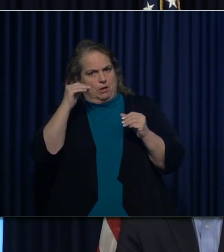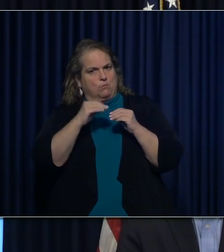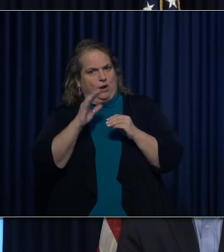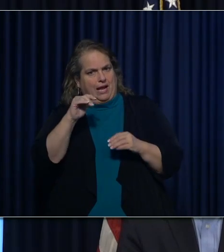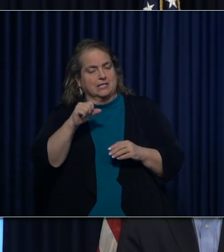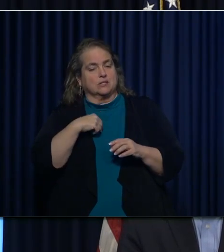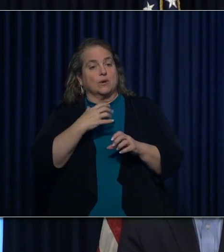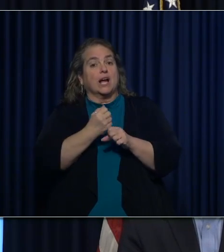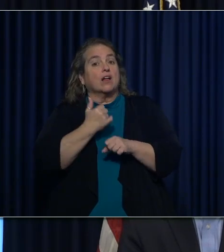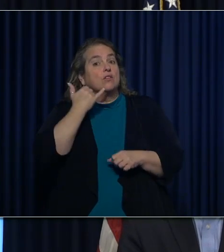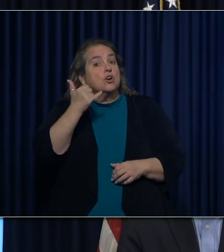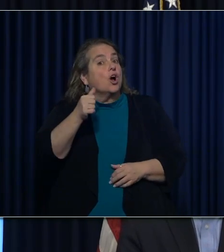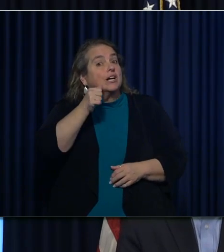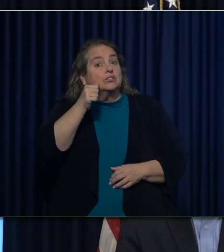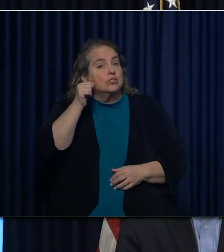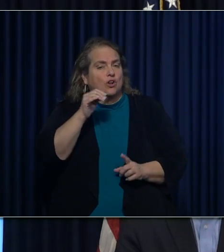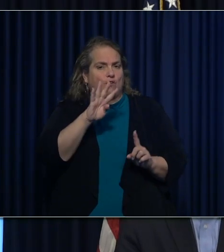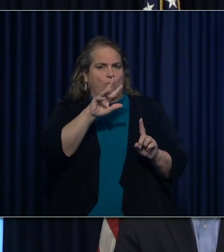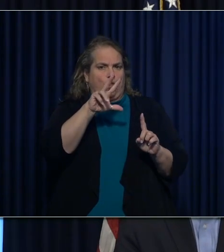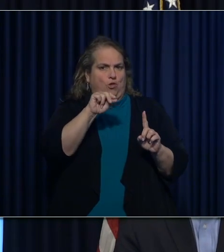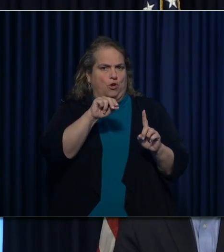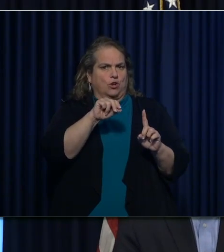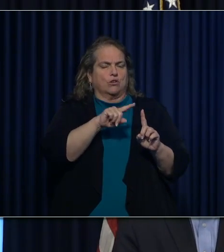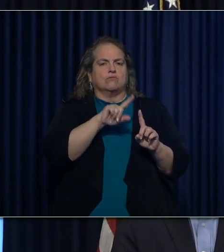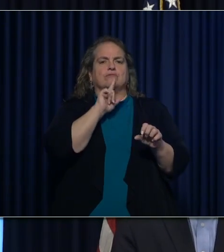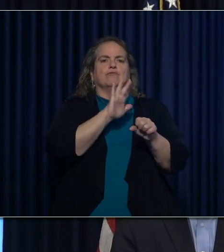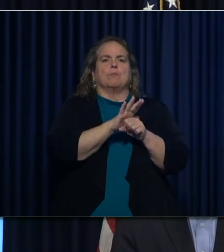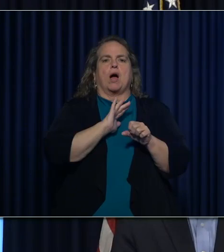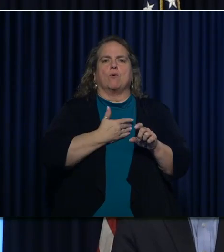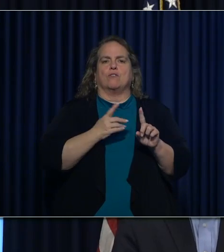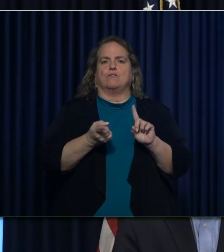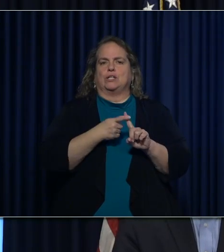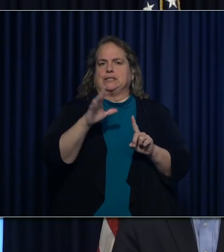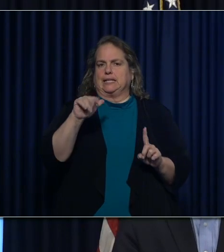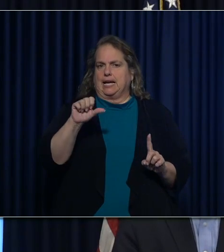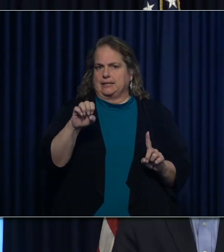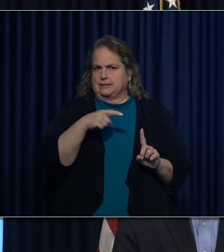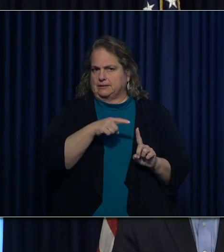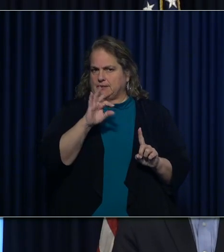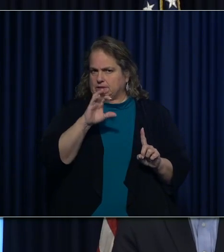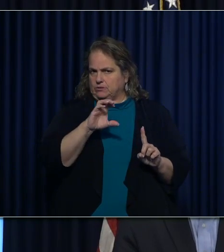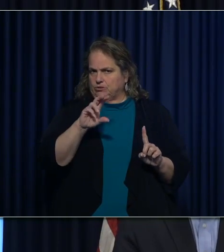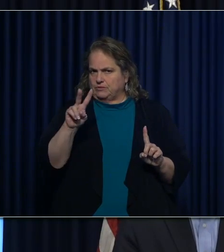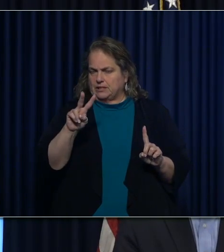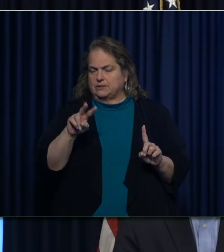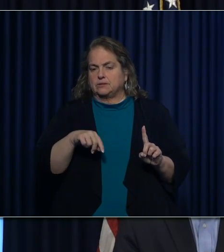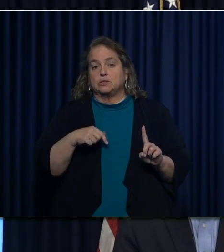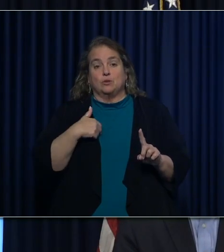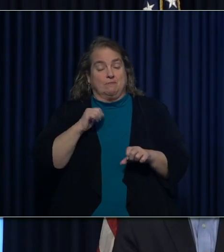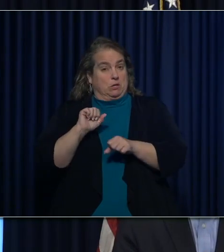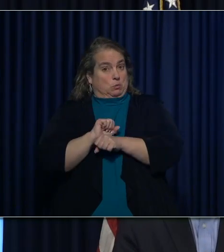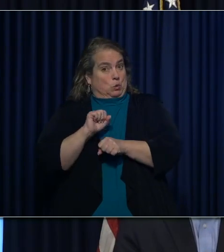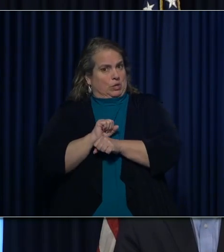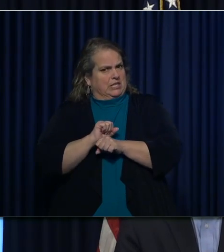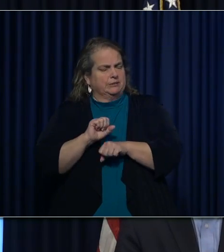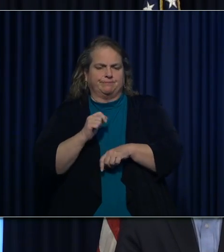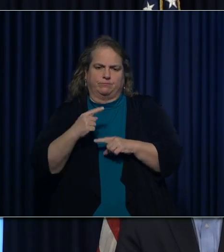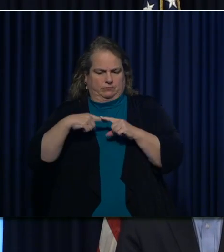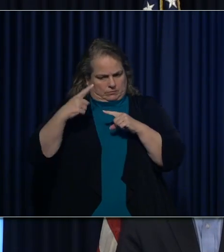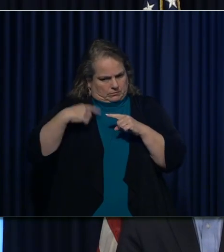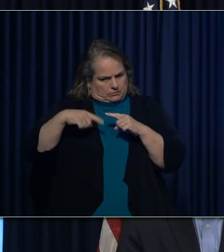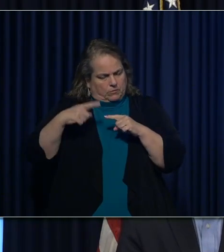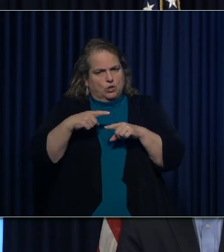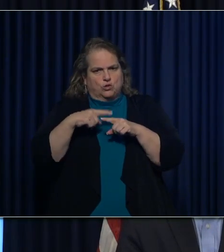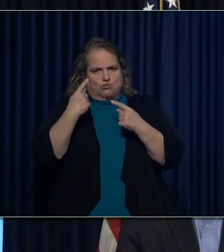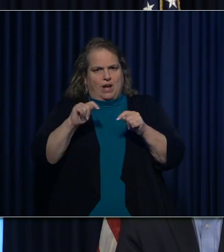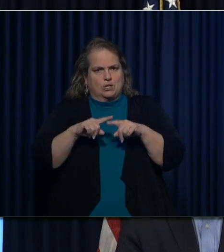about 4:30 confirming our first case in Harrison County. We have been working around the clock to provide education, get